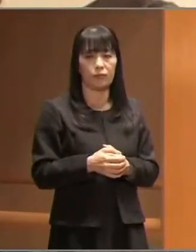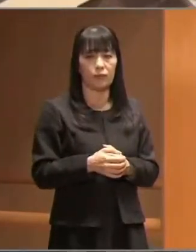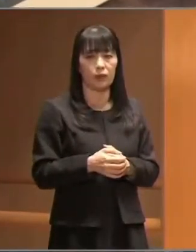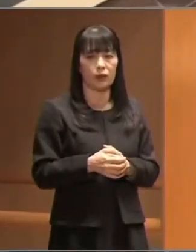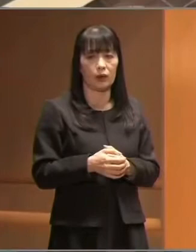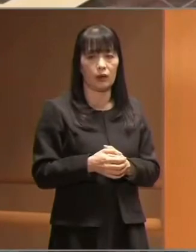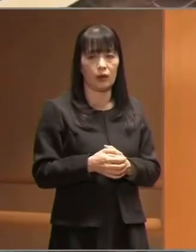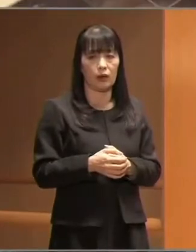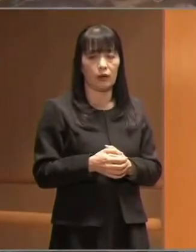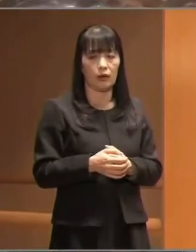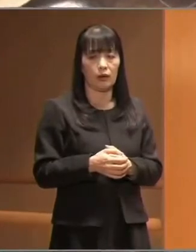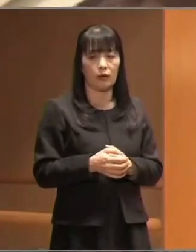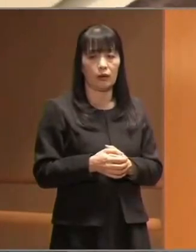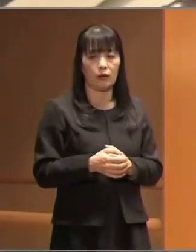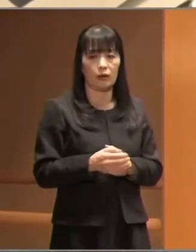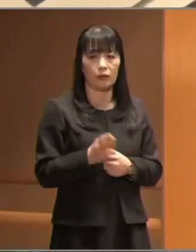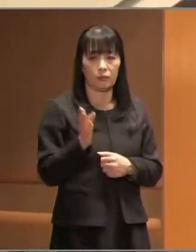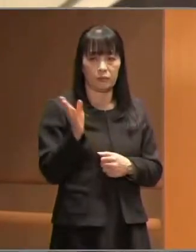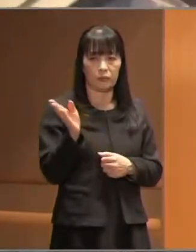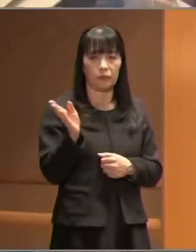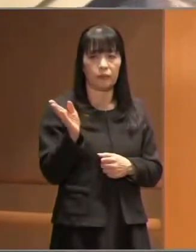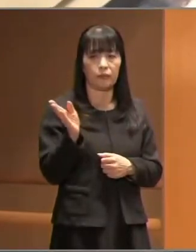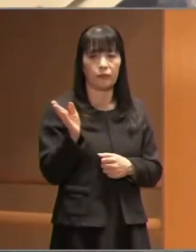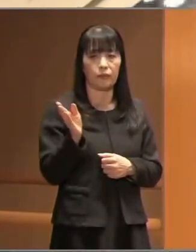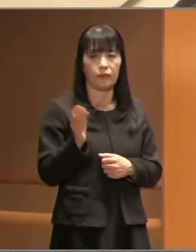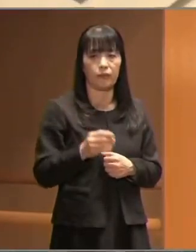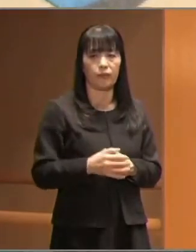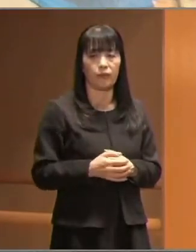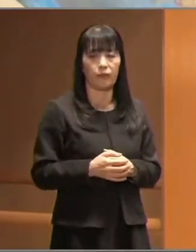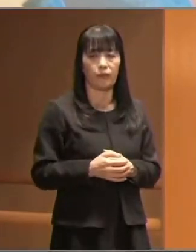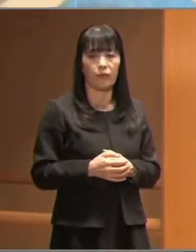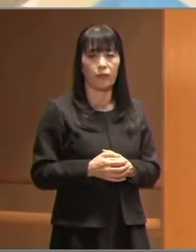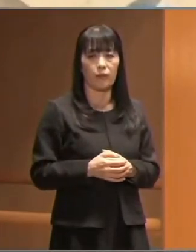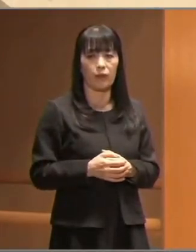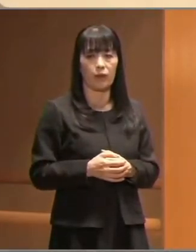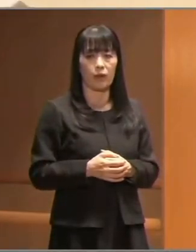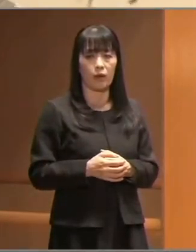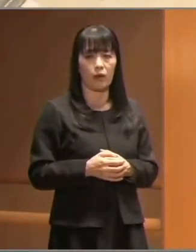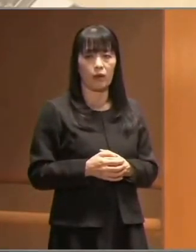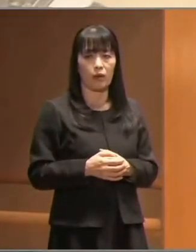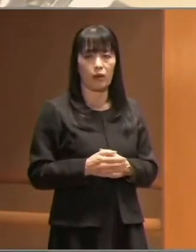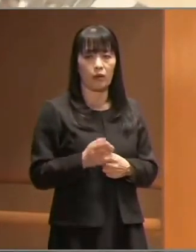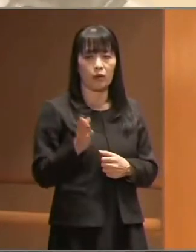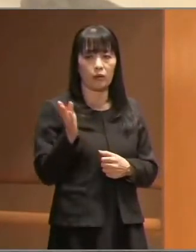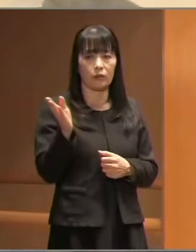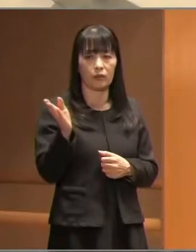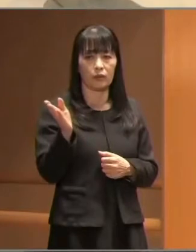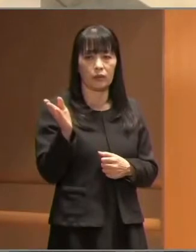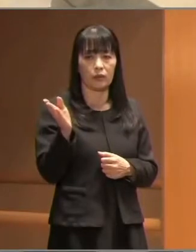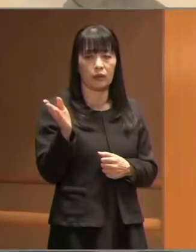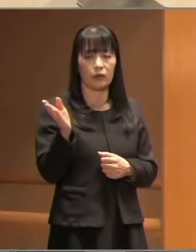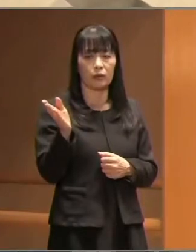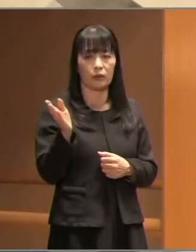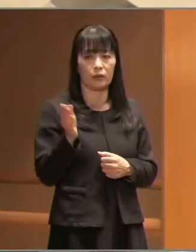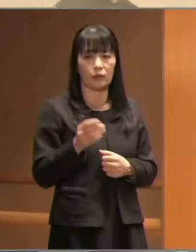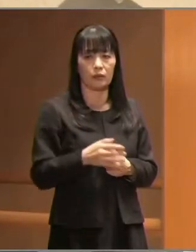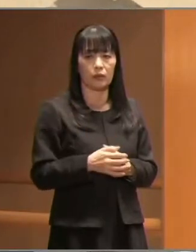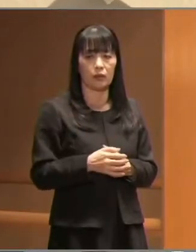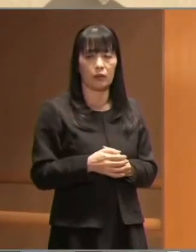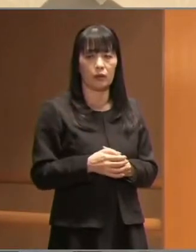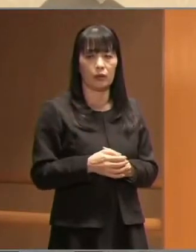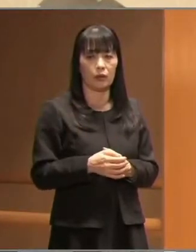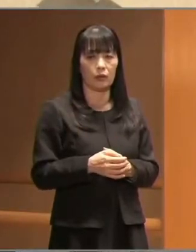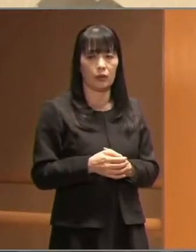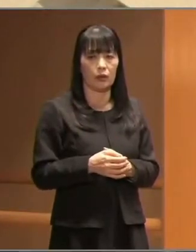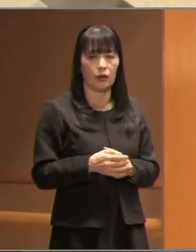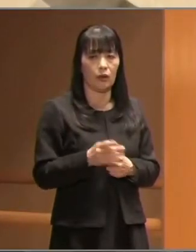got the offer and request to come up with this metal mesh made paper. So we have